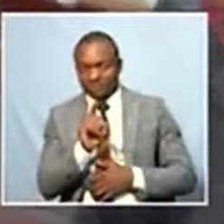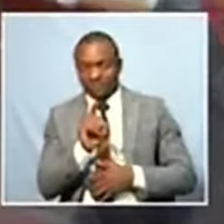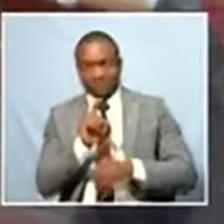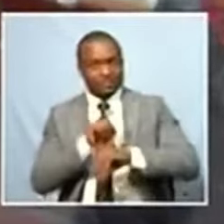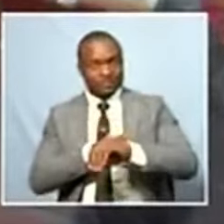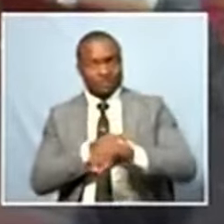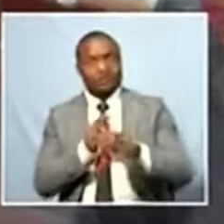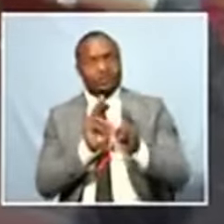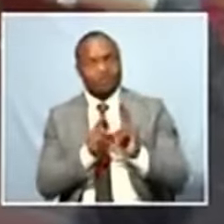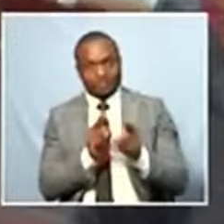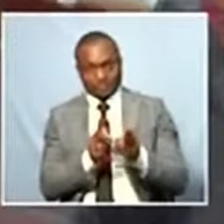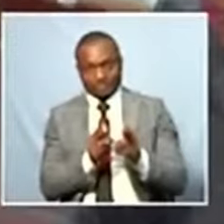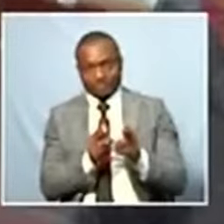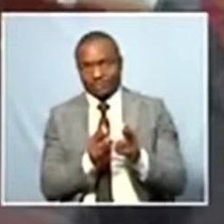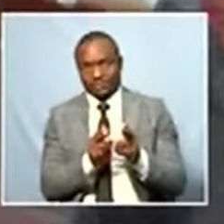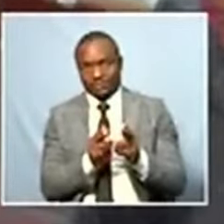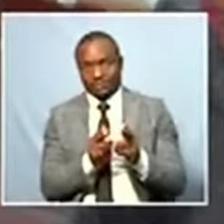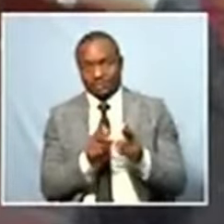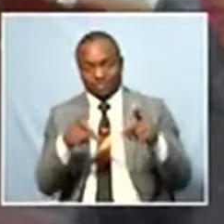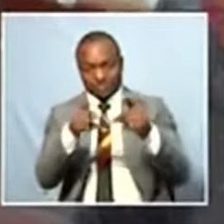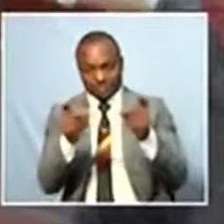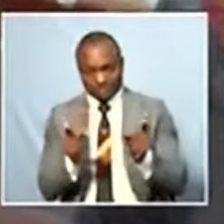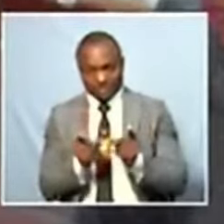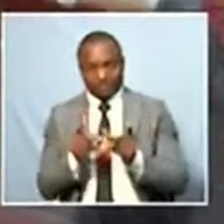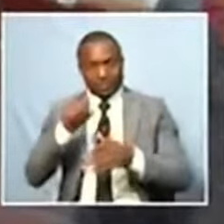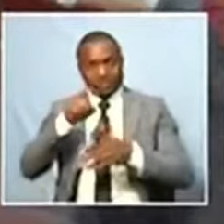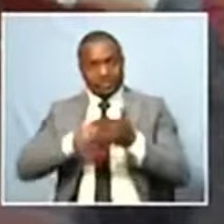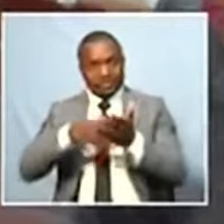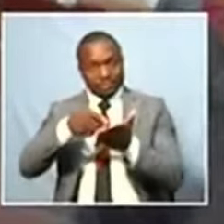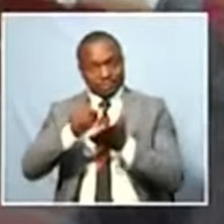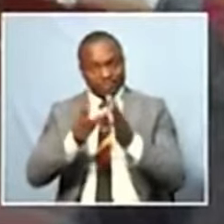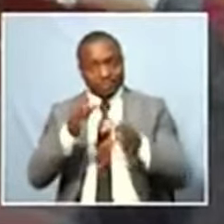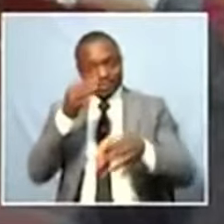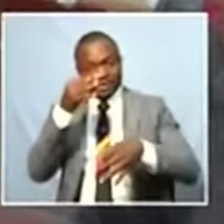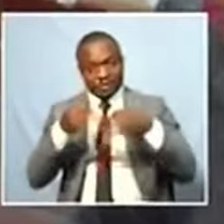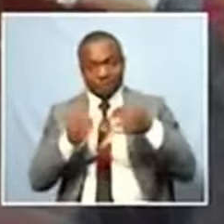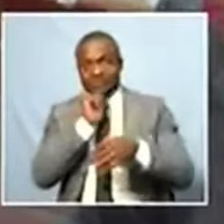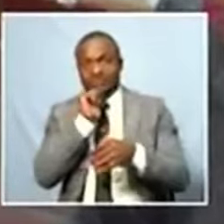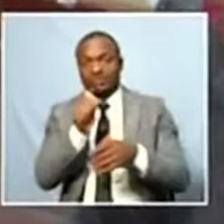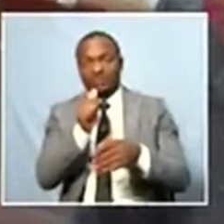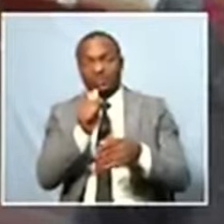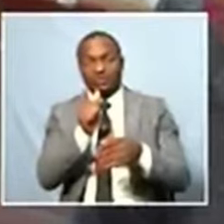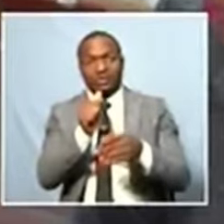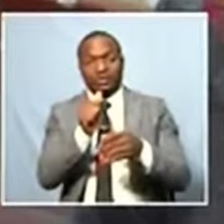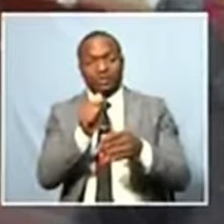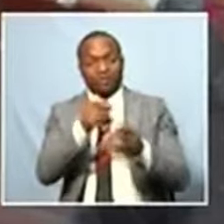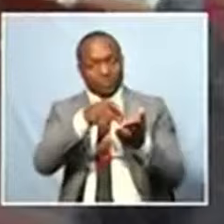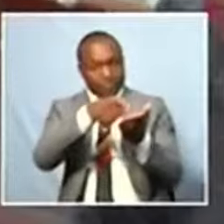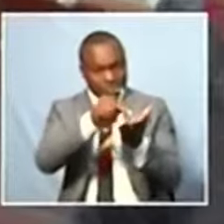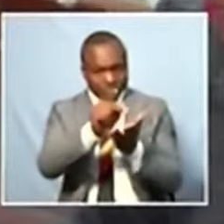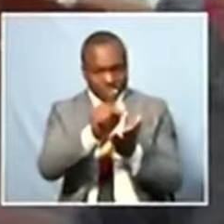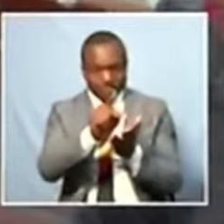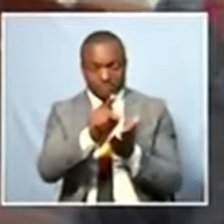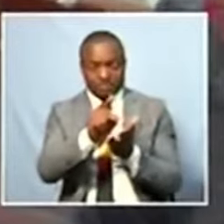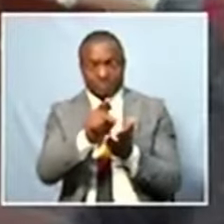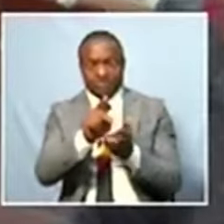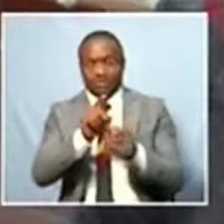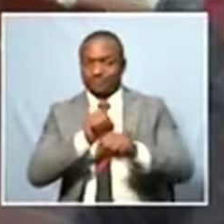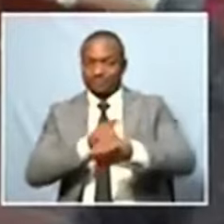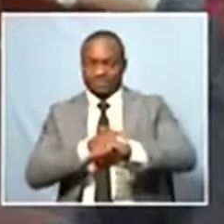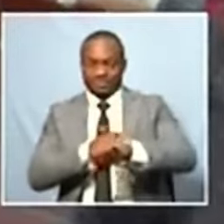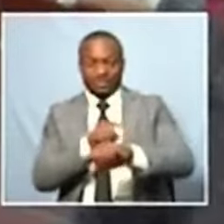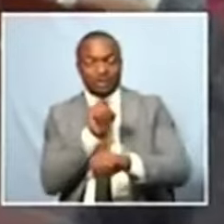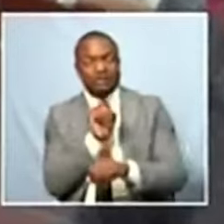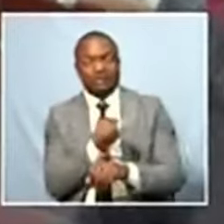to the compliance position of the taxpayer. If you don't file a return or make a payment at a particular time,